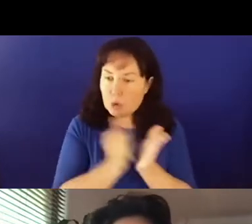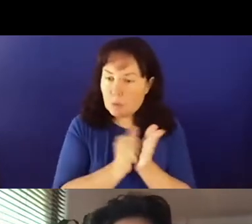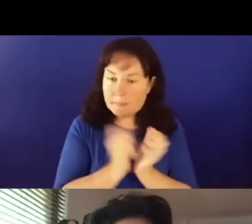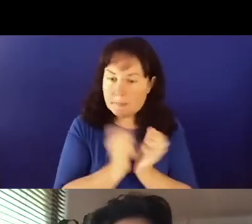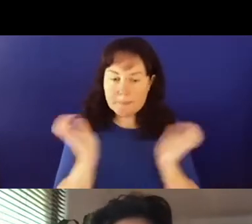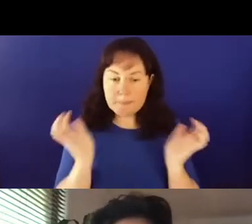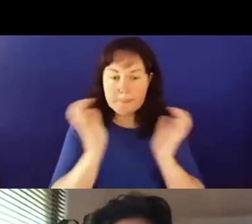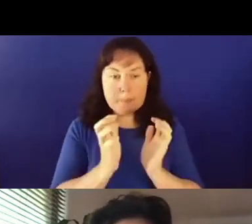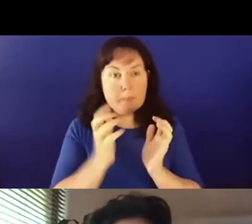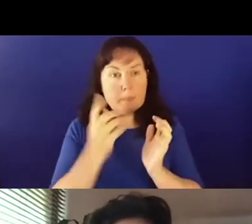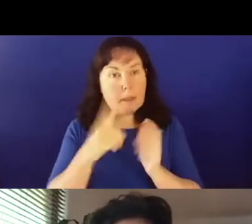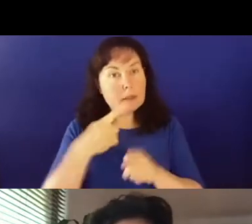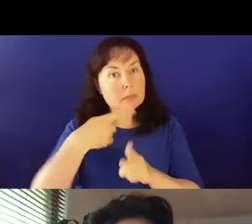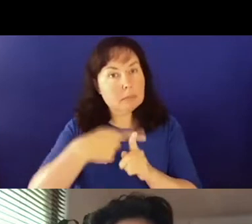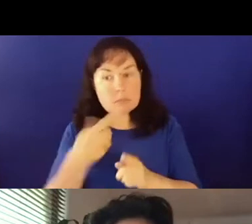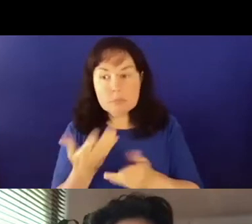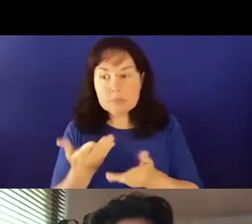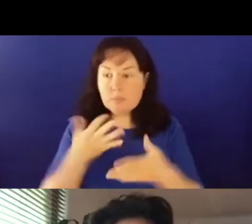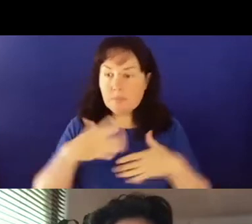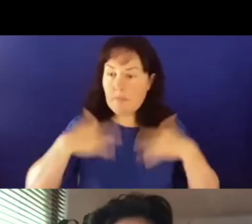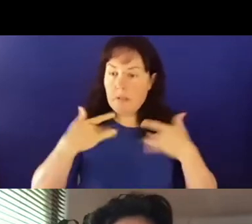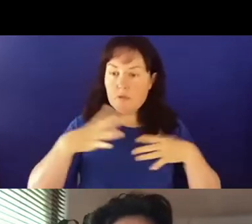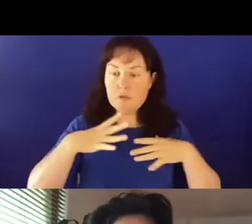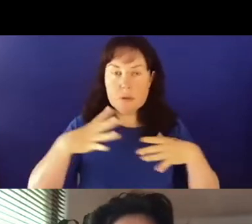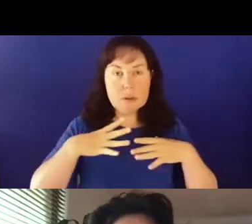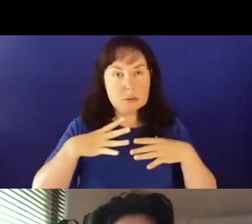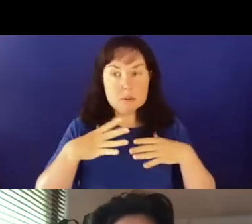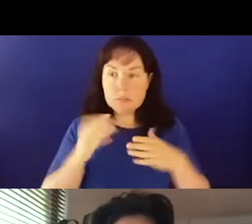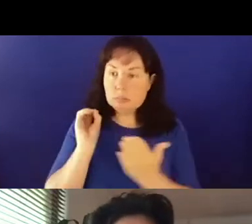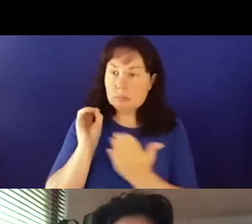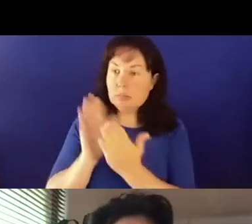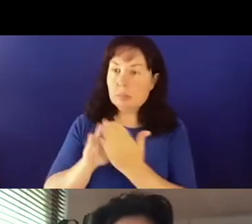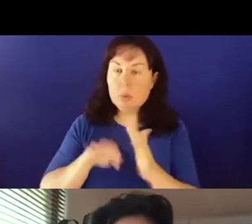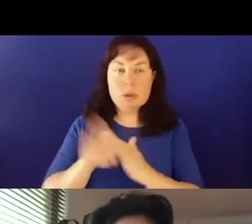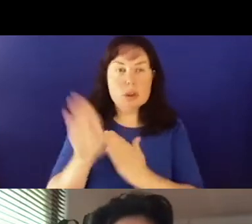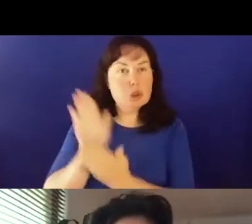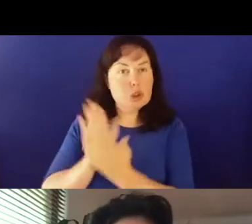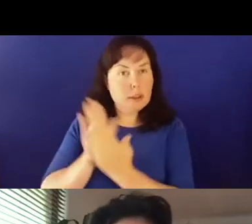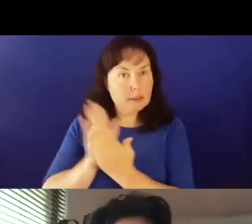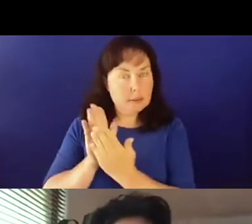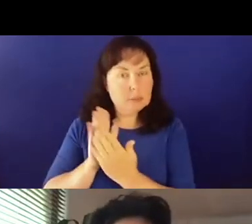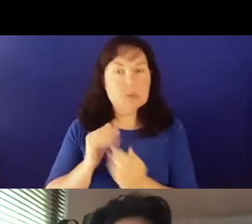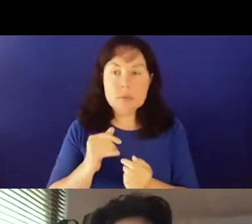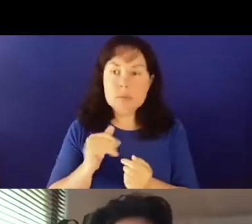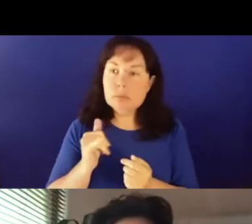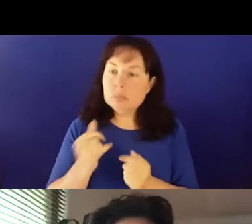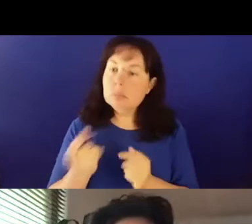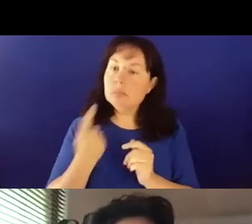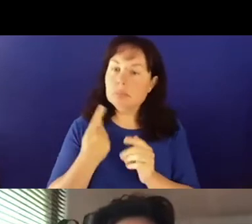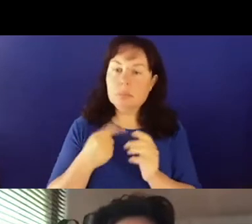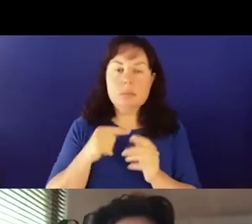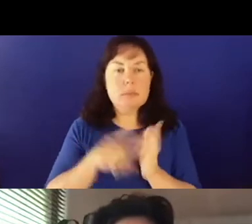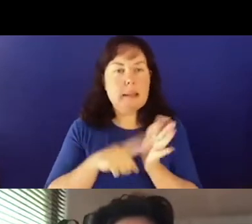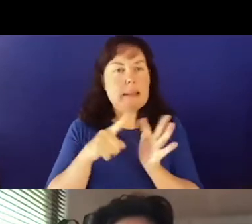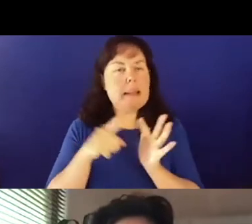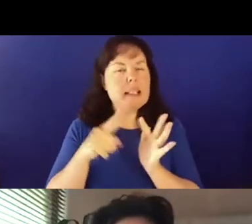I would ask if you do have a question, just direct it to me if possible, and that way I'll be able to filter and moderate questions as we go. But